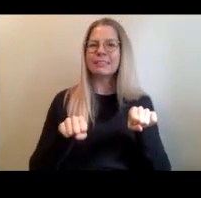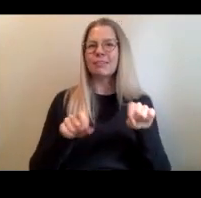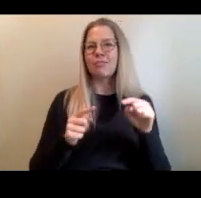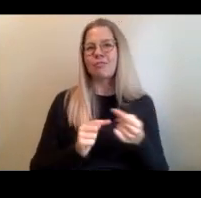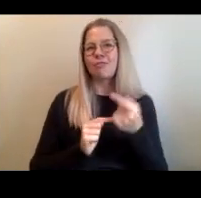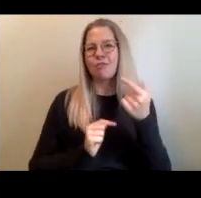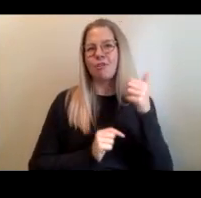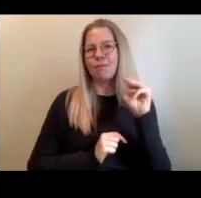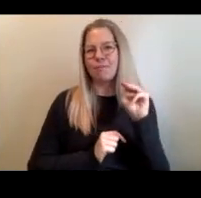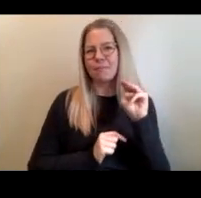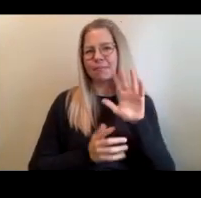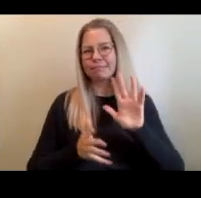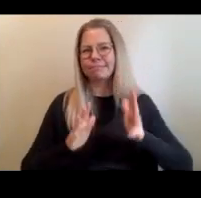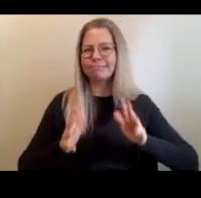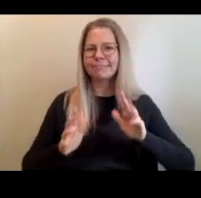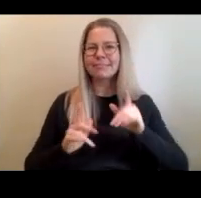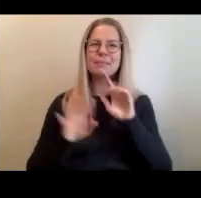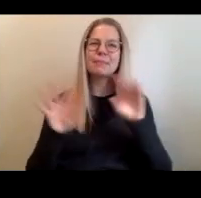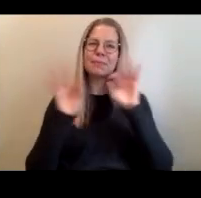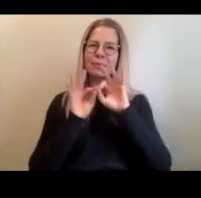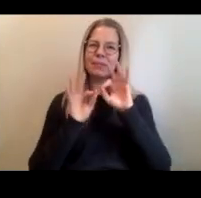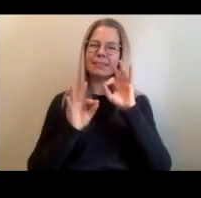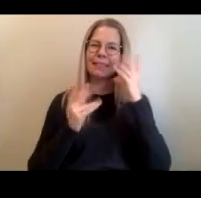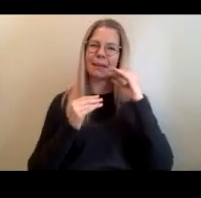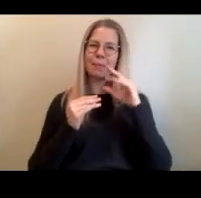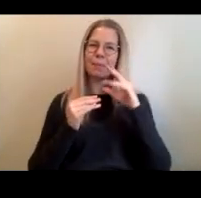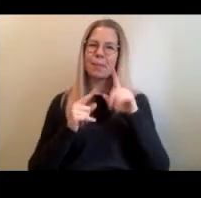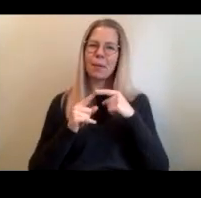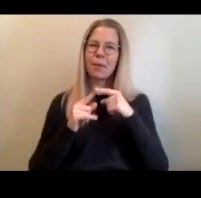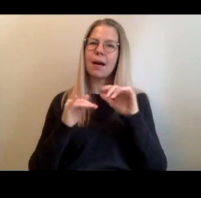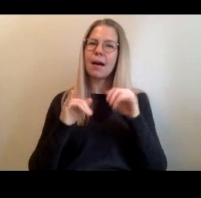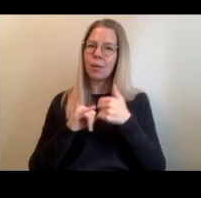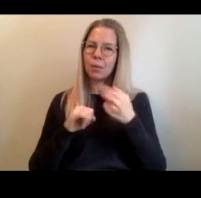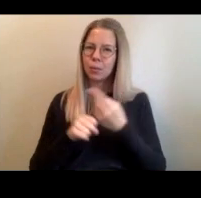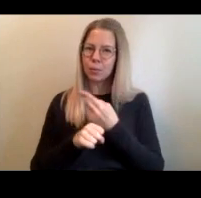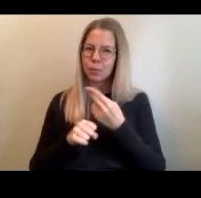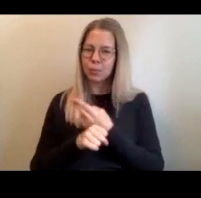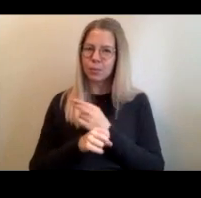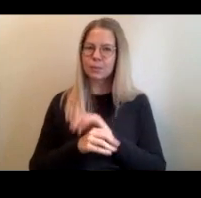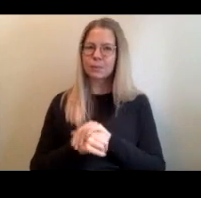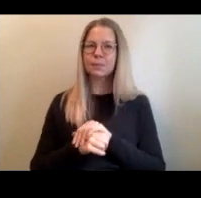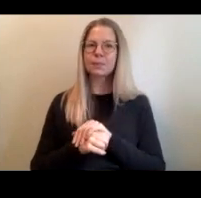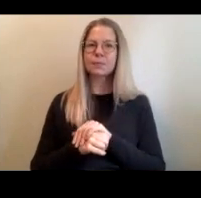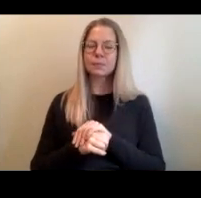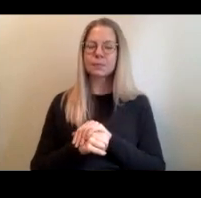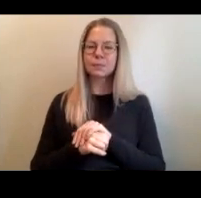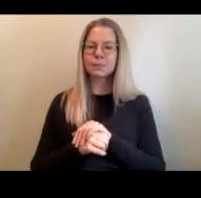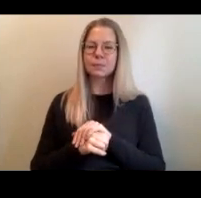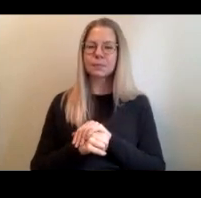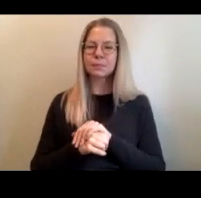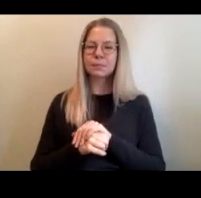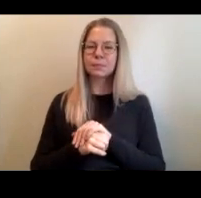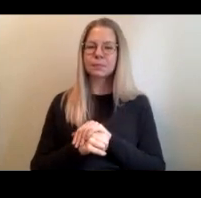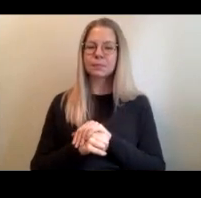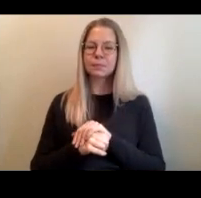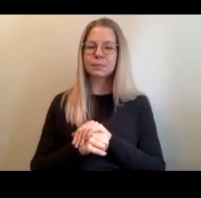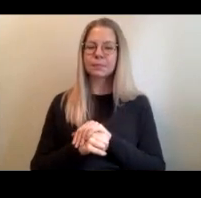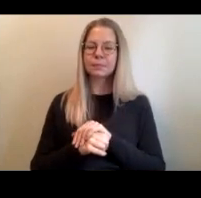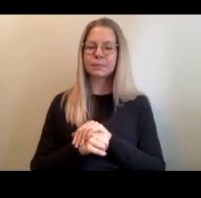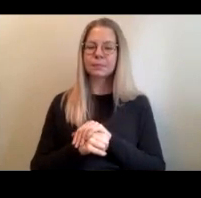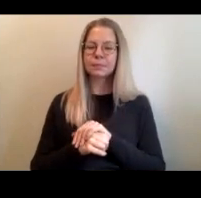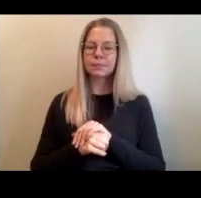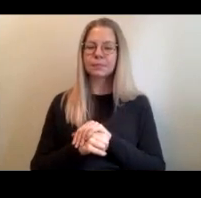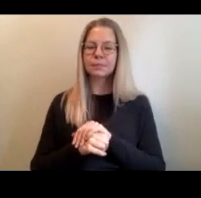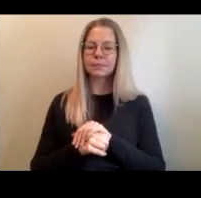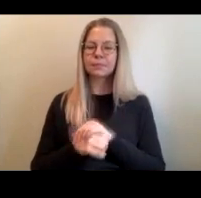these strategies. So if you're using, the key message here is that whatever strategy you use